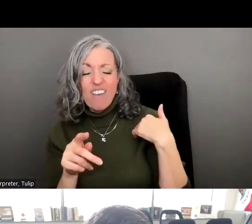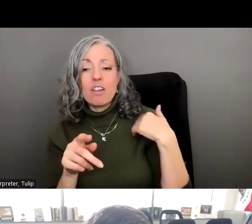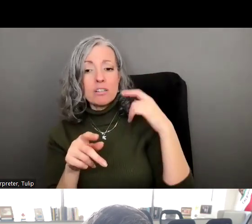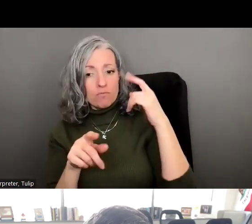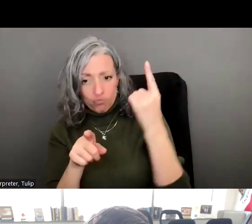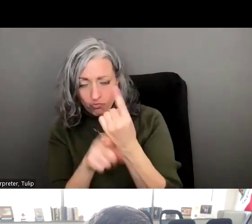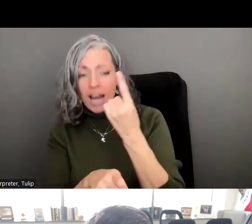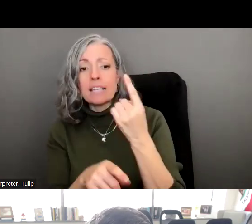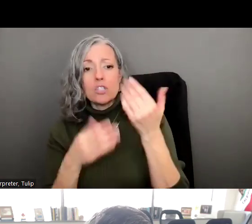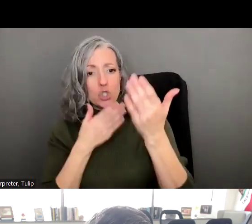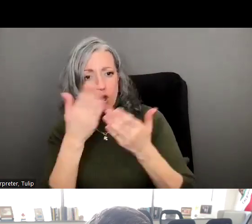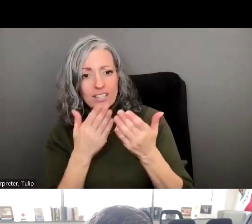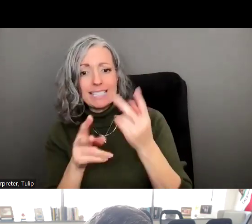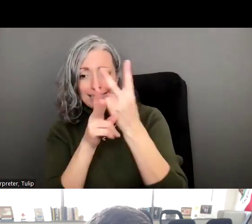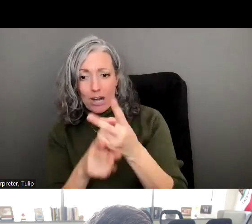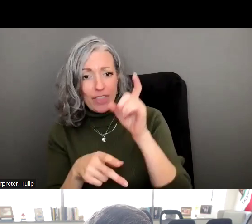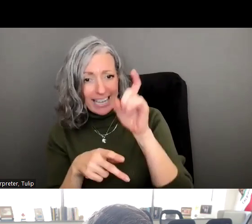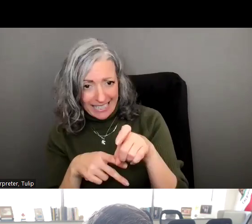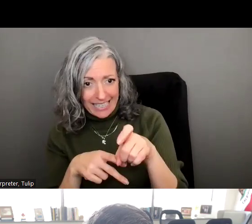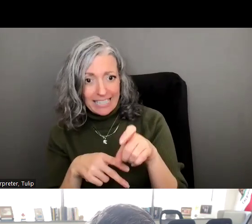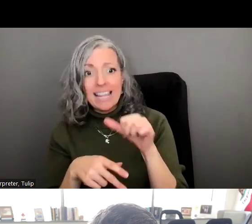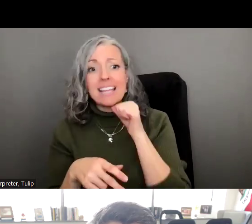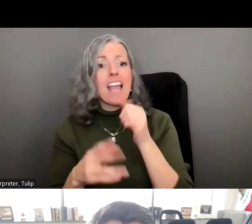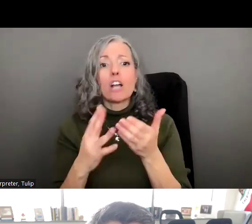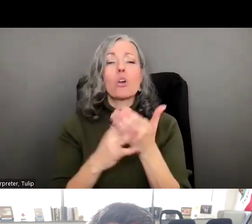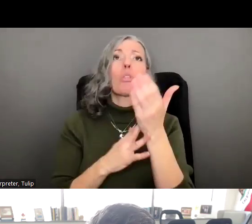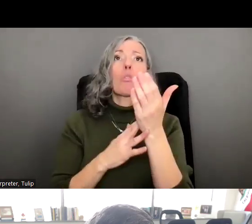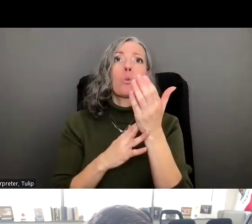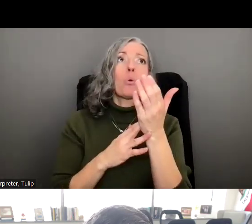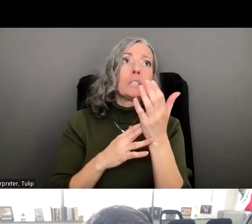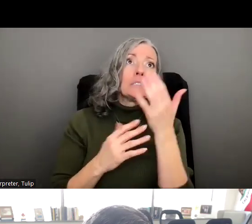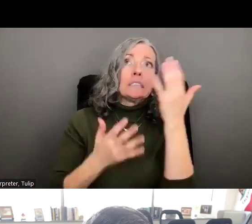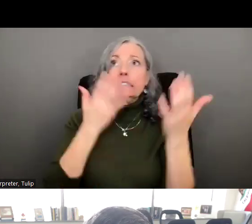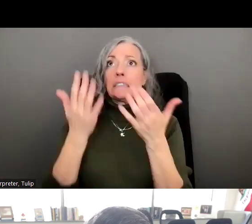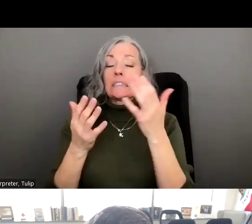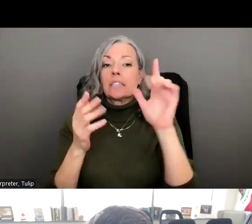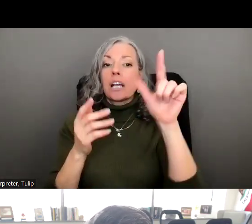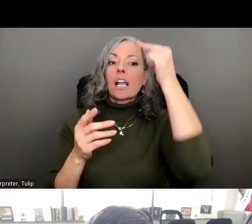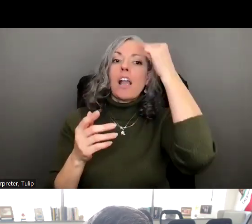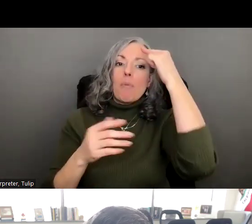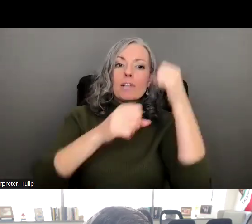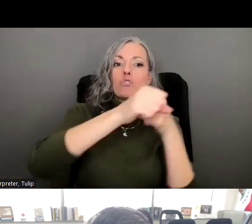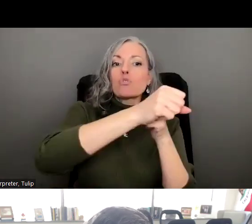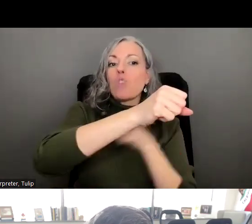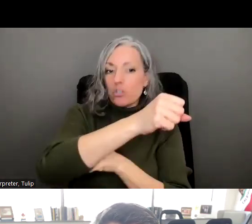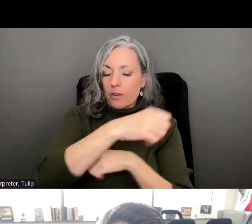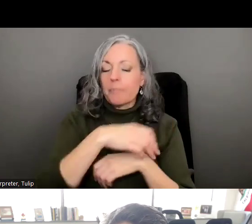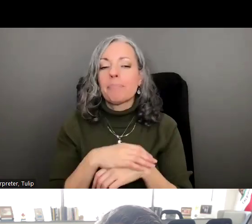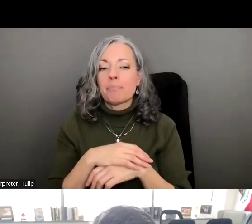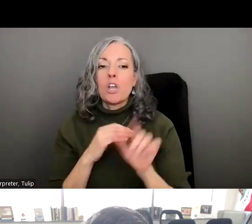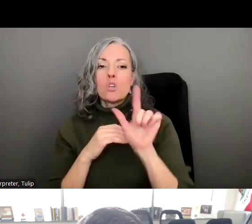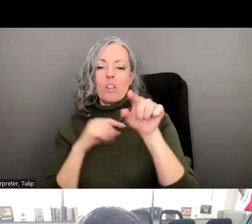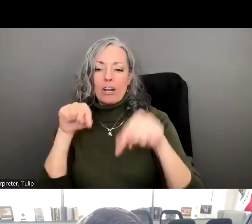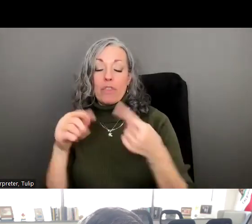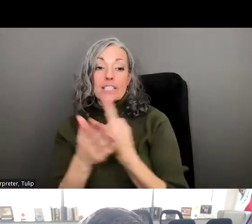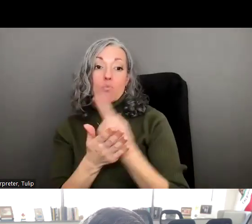and the care they need without having to go through the various bureaucratic structures. So later this week, our federal